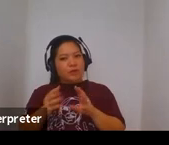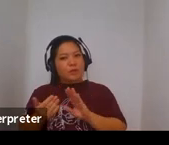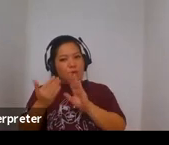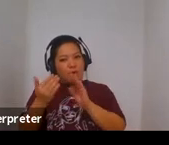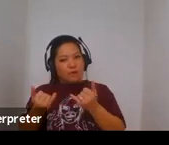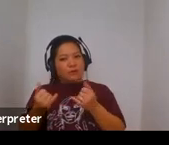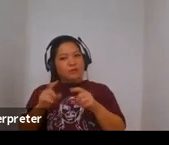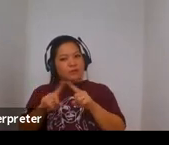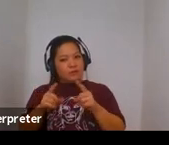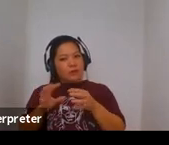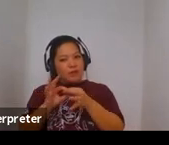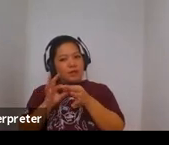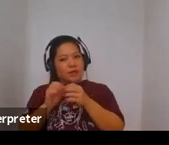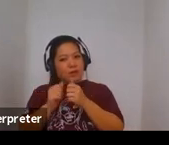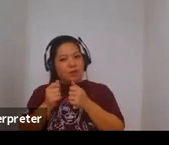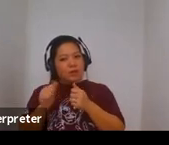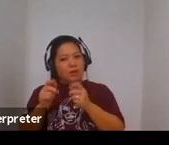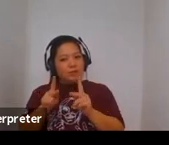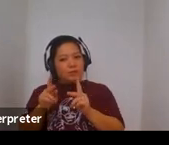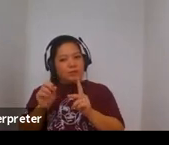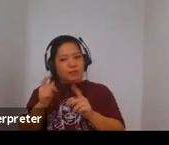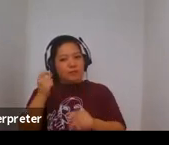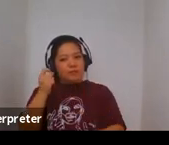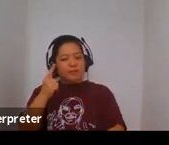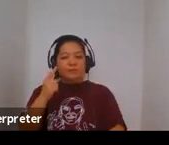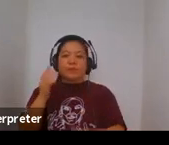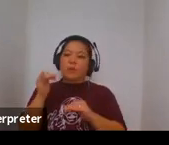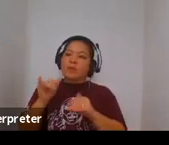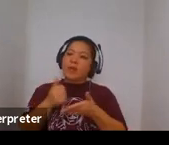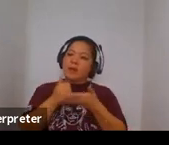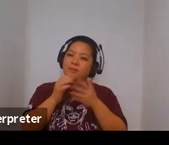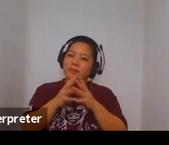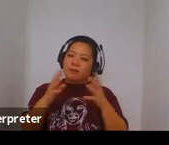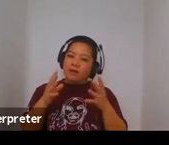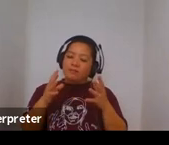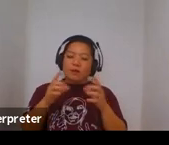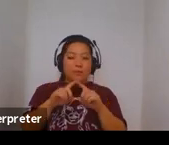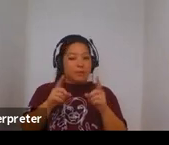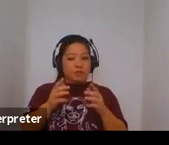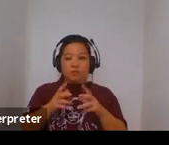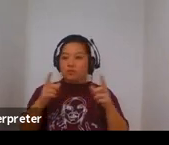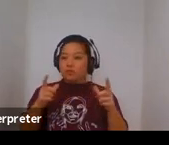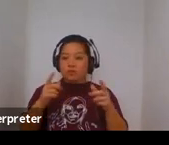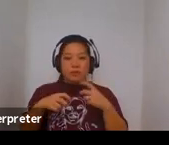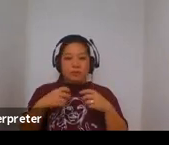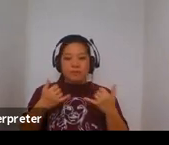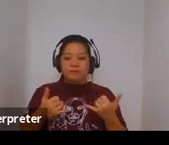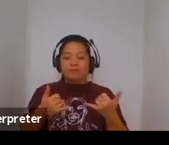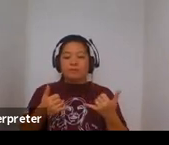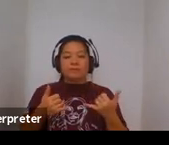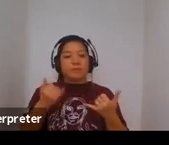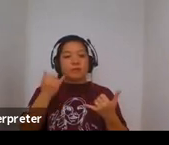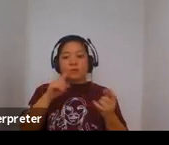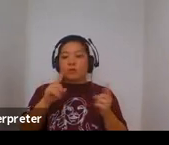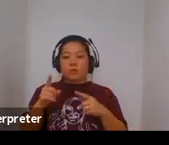a different way of connecting with each other. I hope that helped a little bit, but it is a huge issue. And if you go